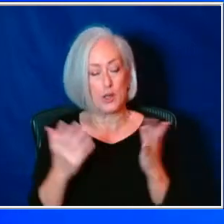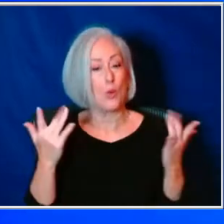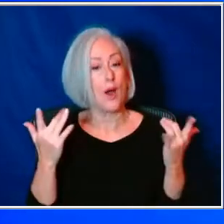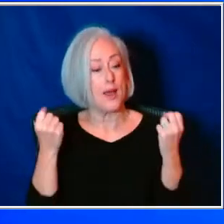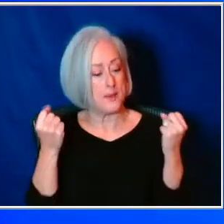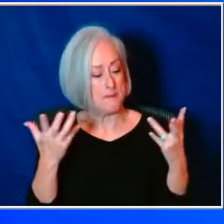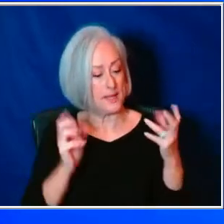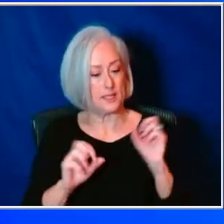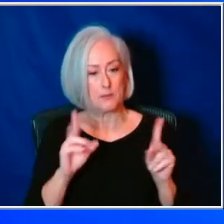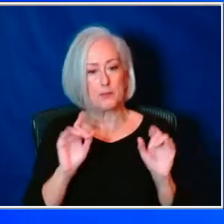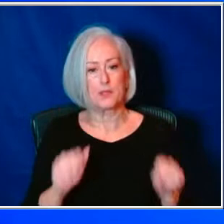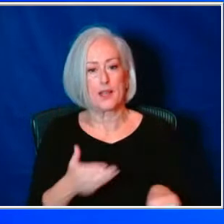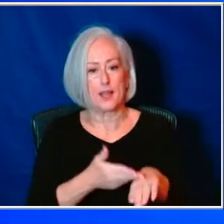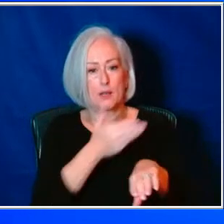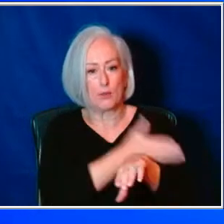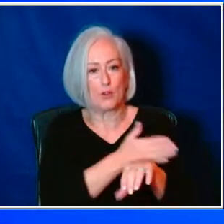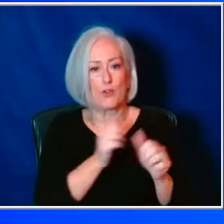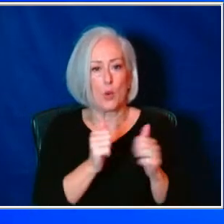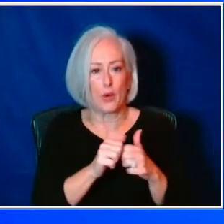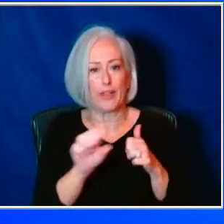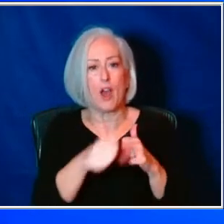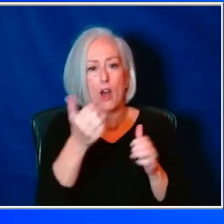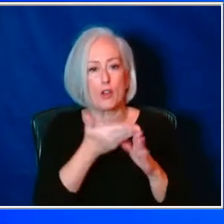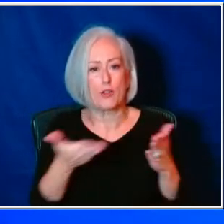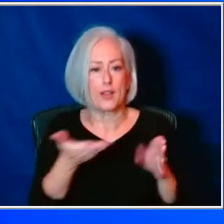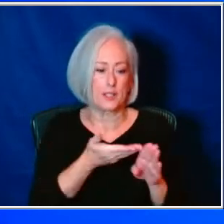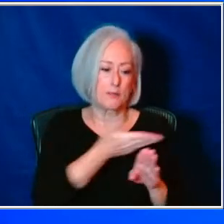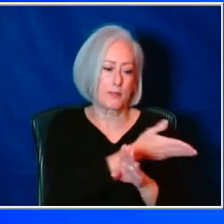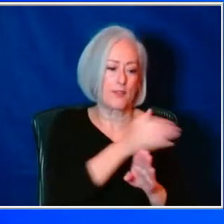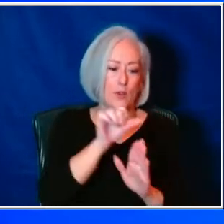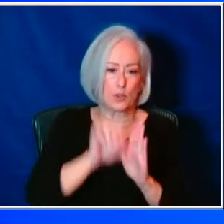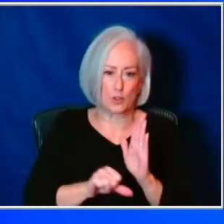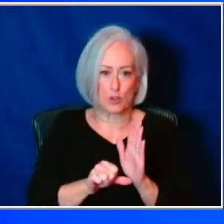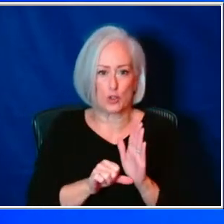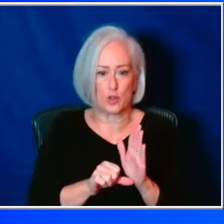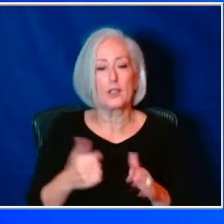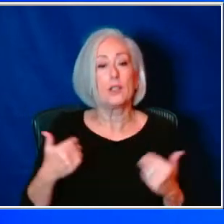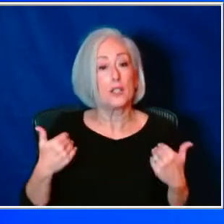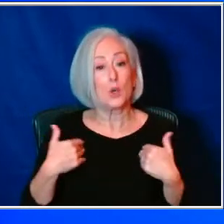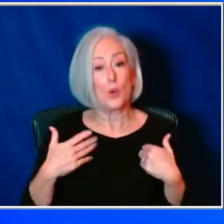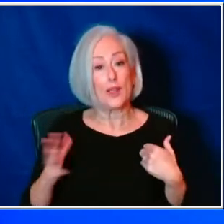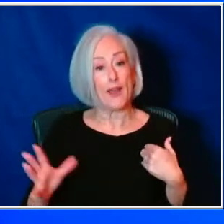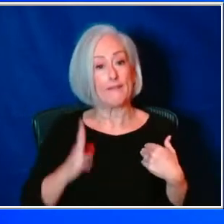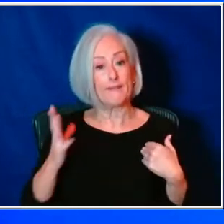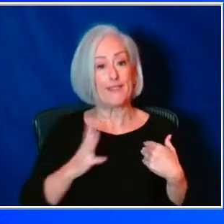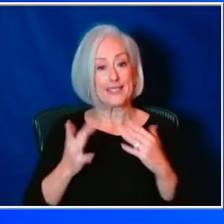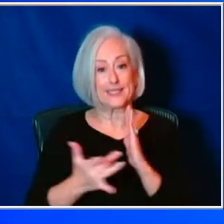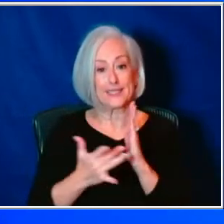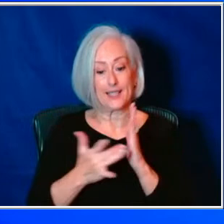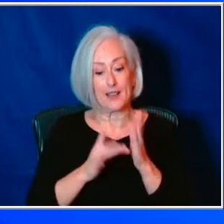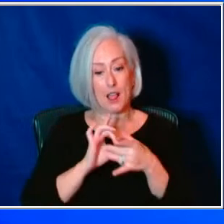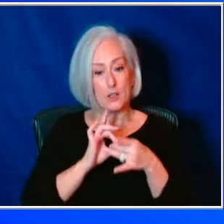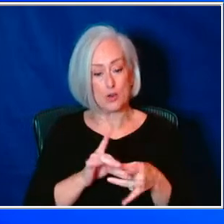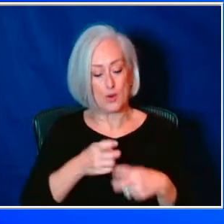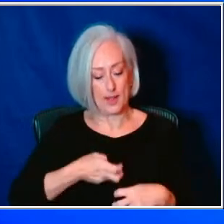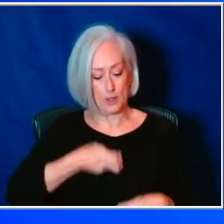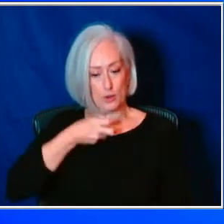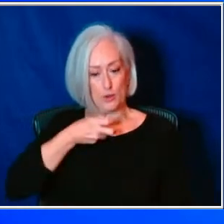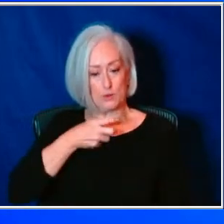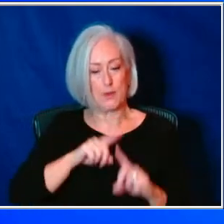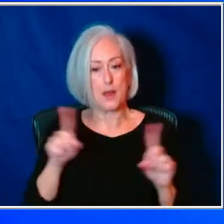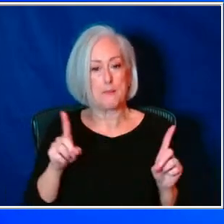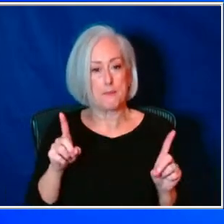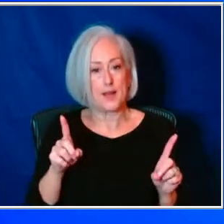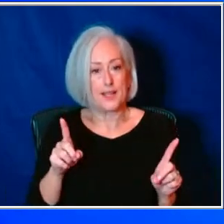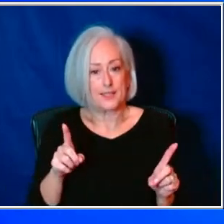more conservative measures before they get to us. I think we do have some fancy technology at this point within spine, and fortunately we're lucky